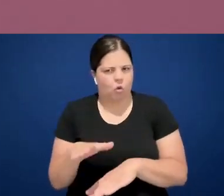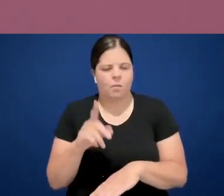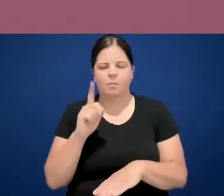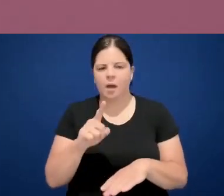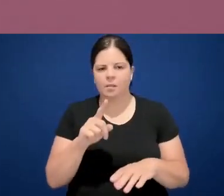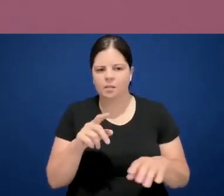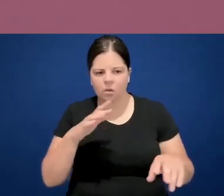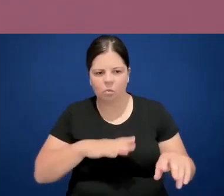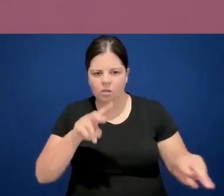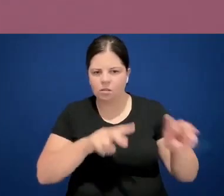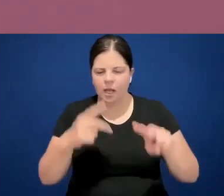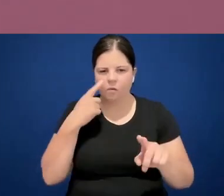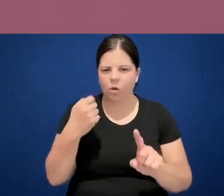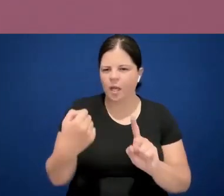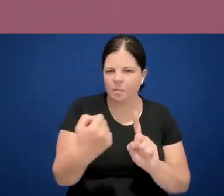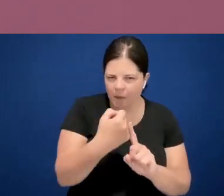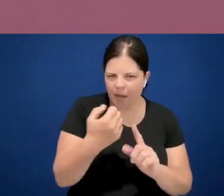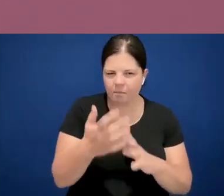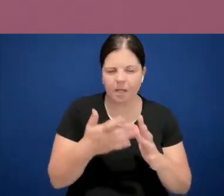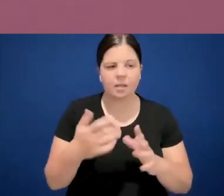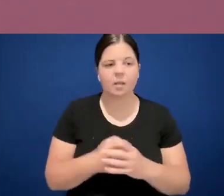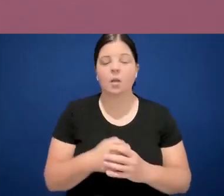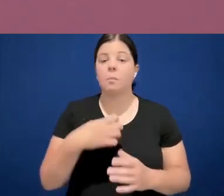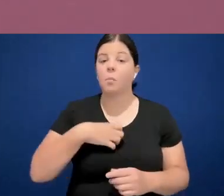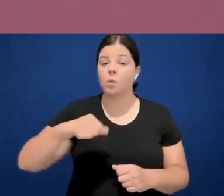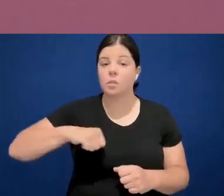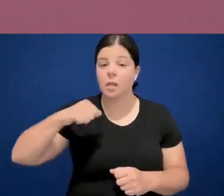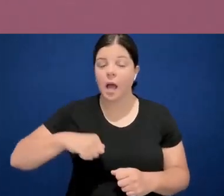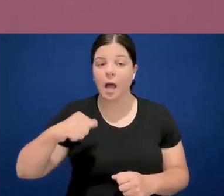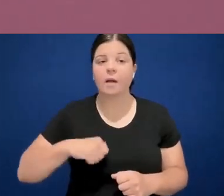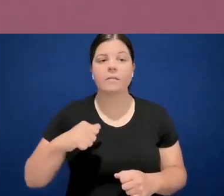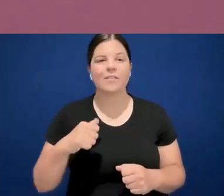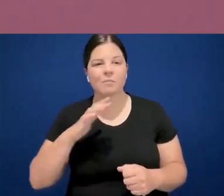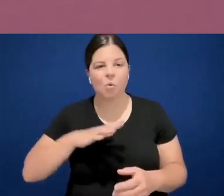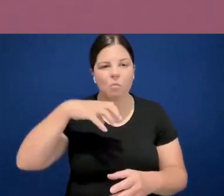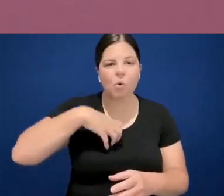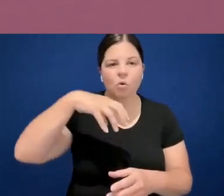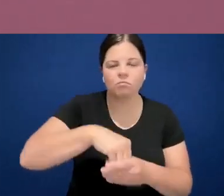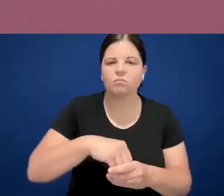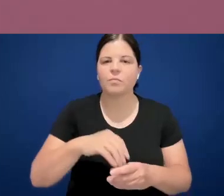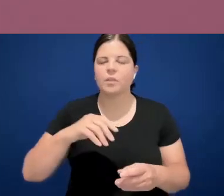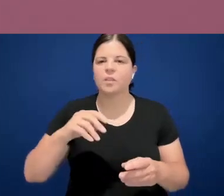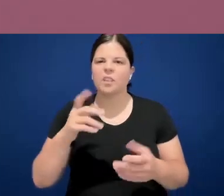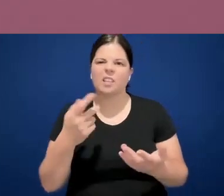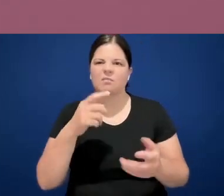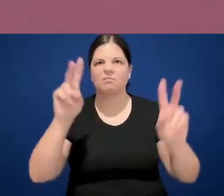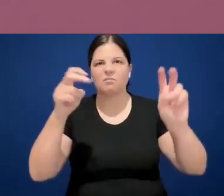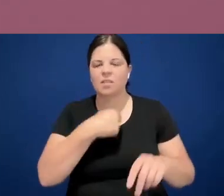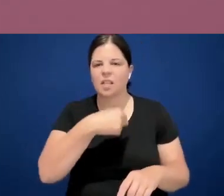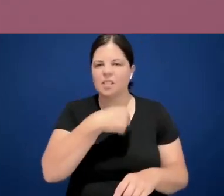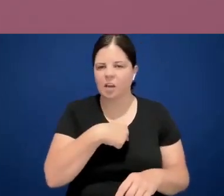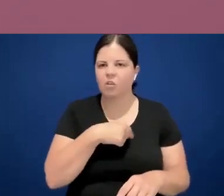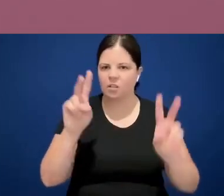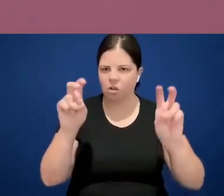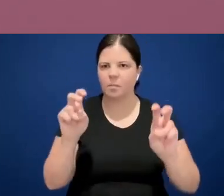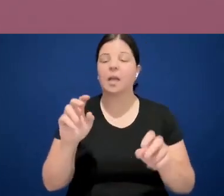increased level of interest and engagement from our staff on integrity topics and from our leadership team. So,